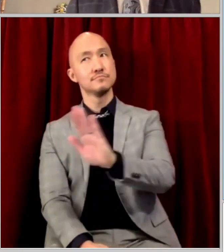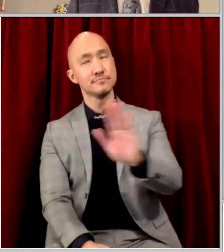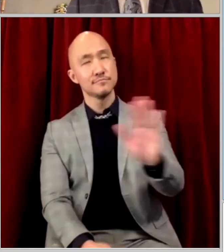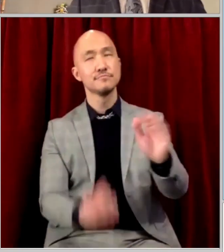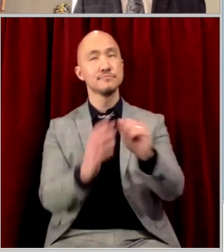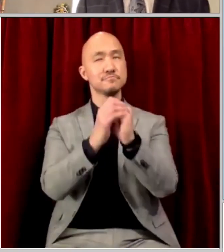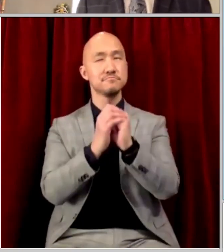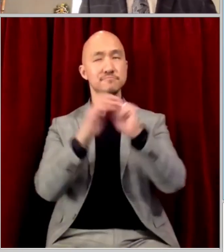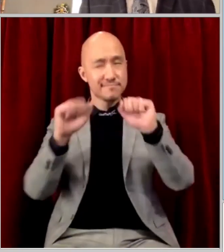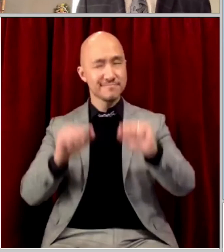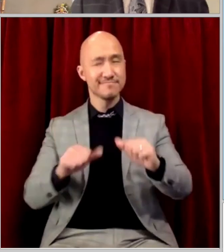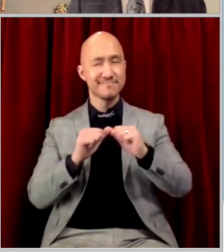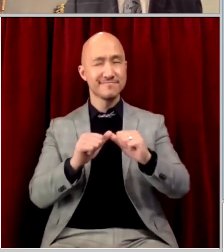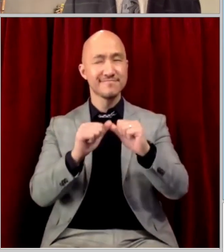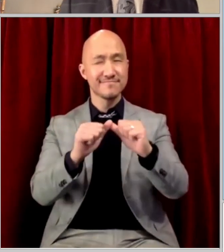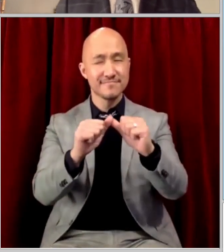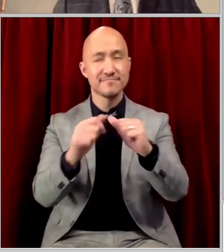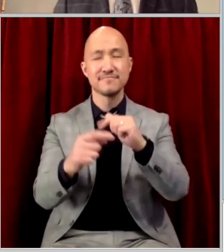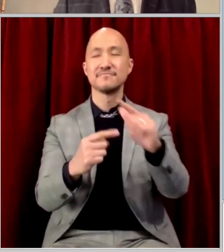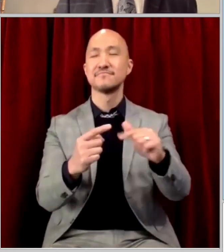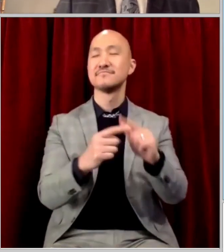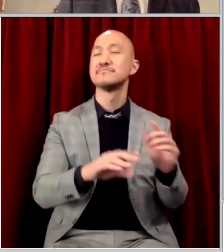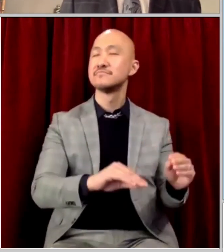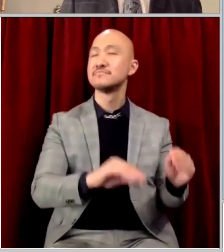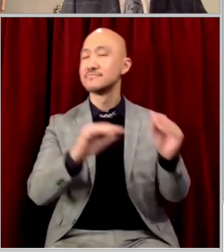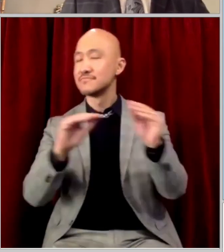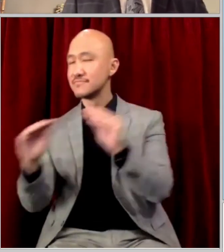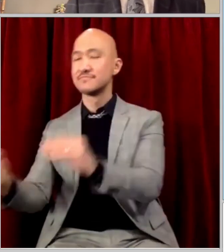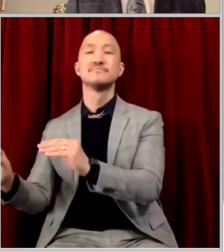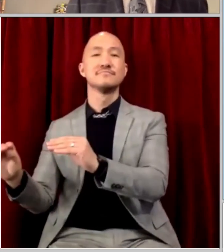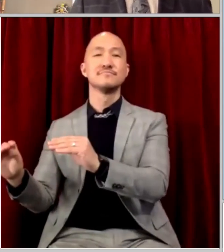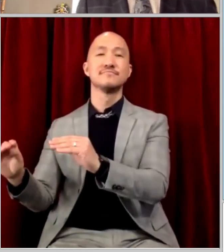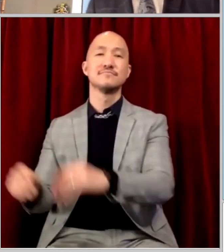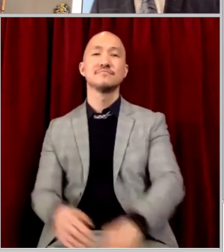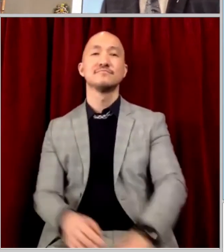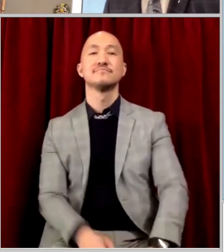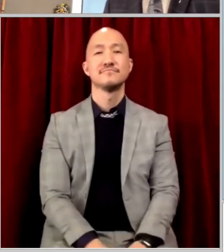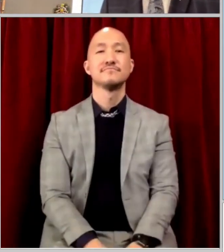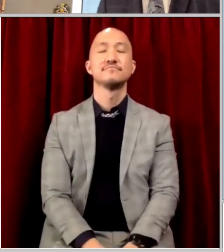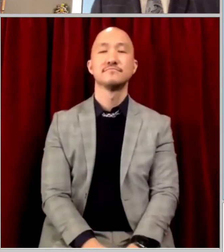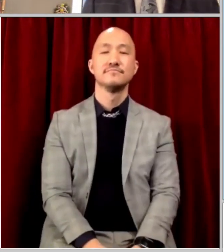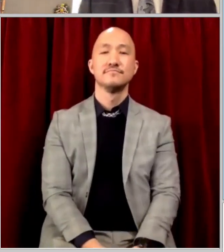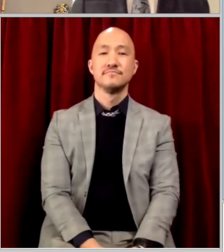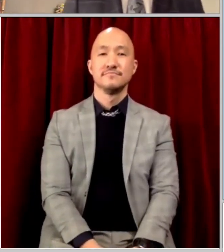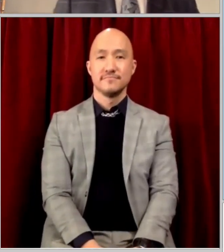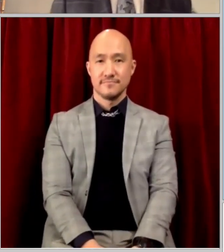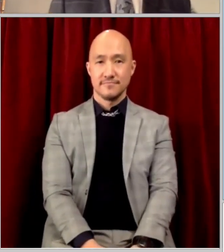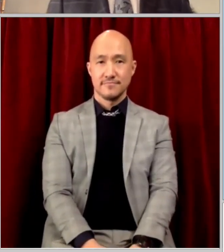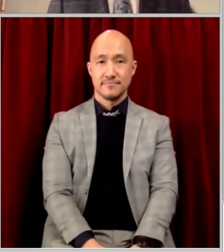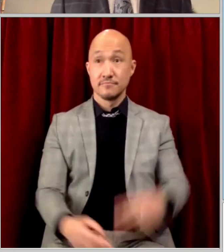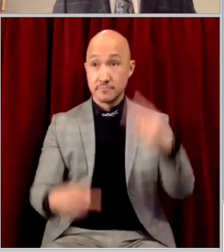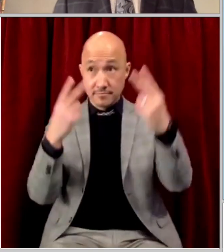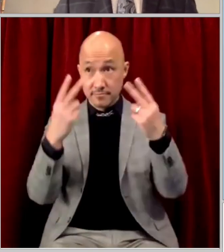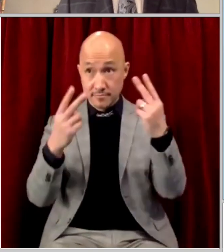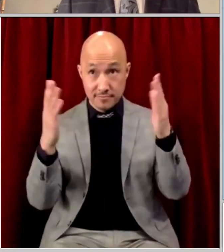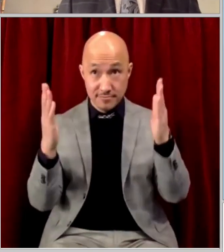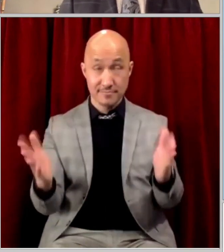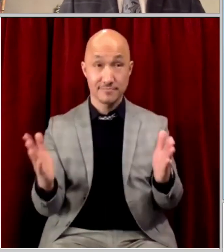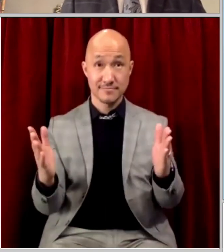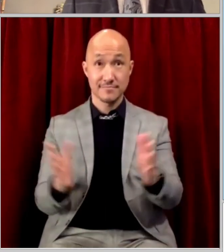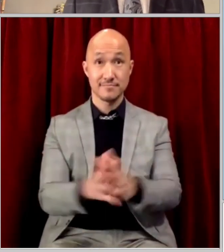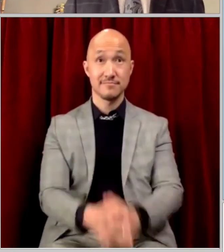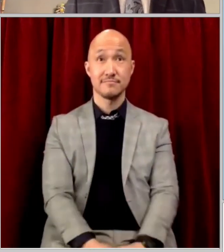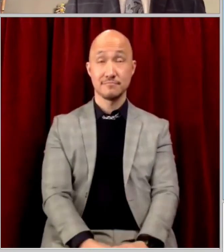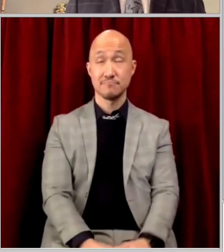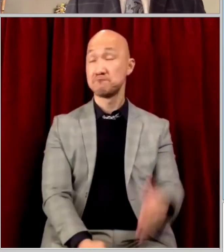let us continue to worship the Lord, continue fighting the fight, running the race. Amen. If you're visiting, just as our